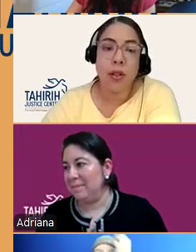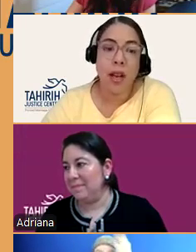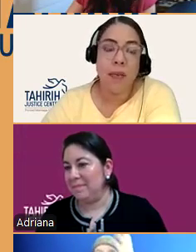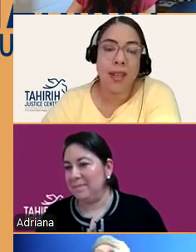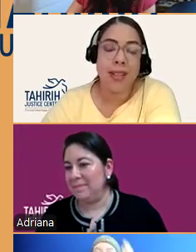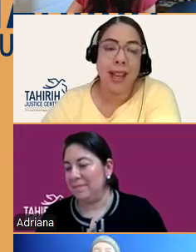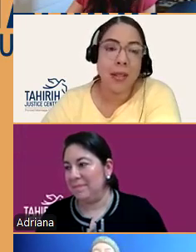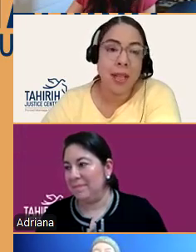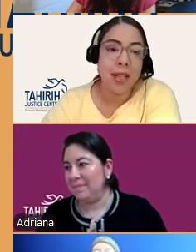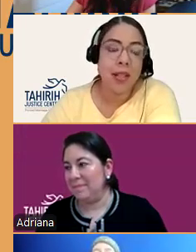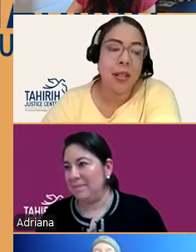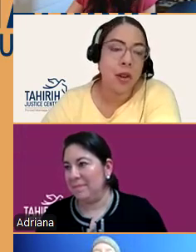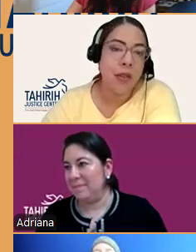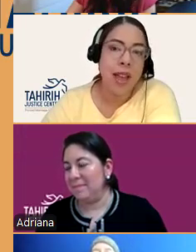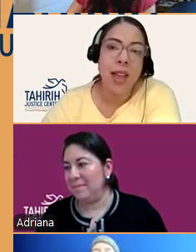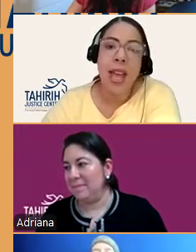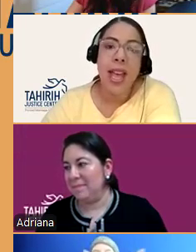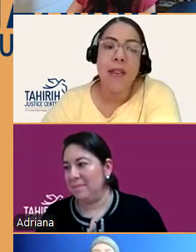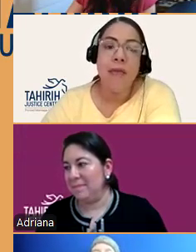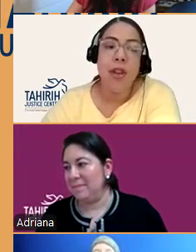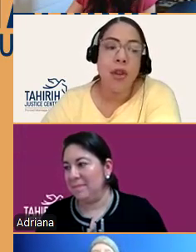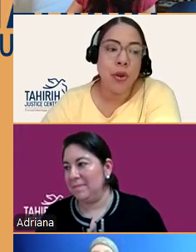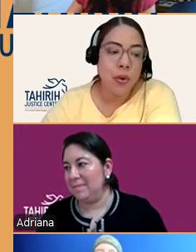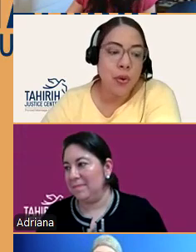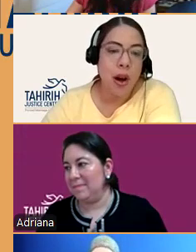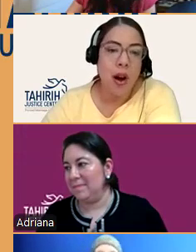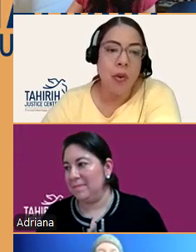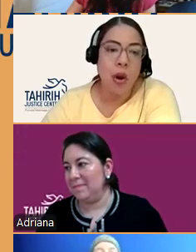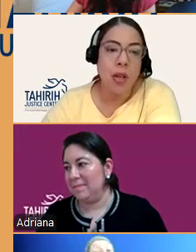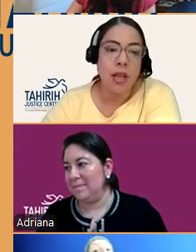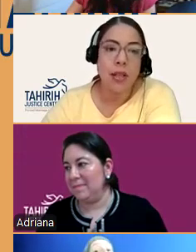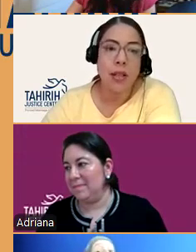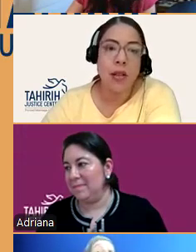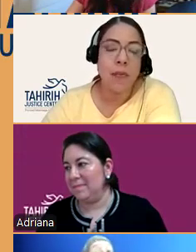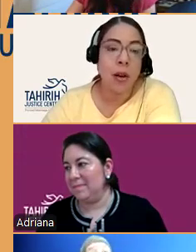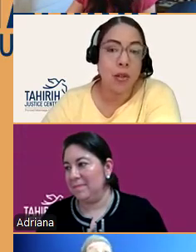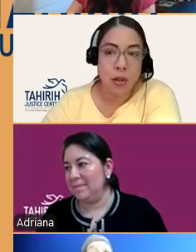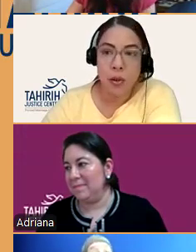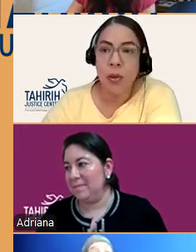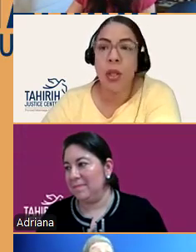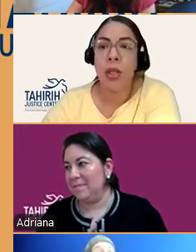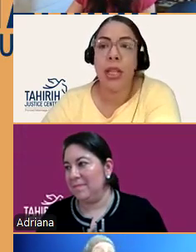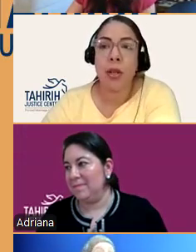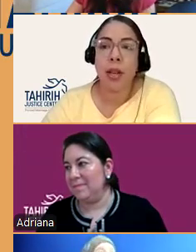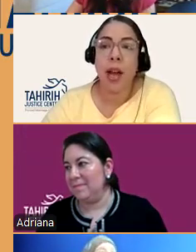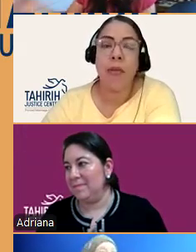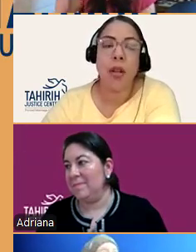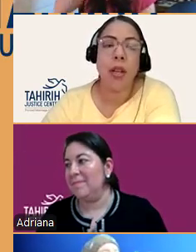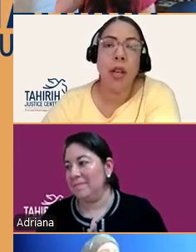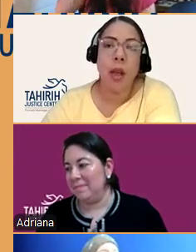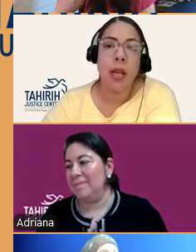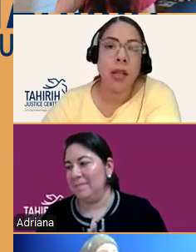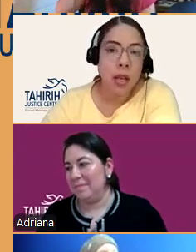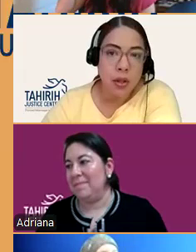post-webinar assessment survey. If you are wanting us to do a part two, to do a deeper dive